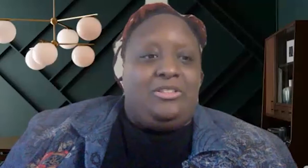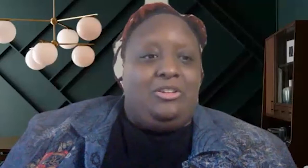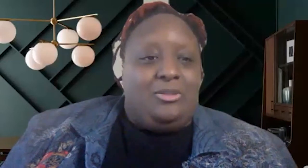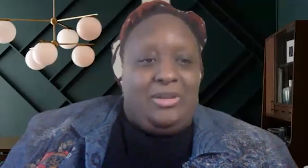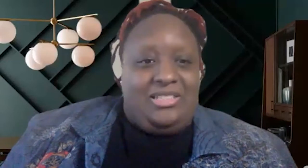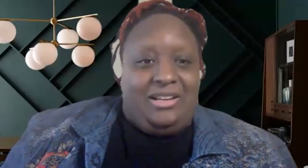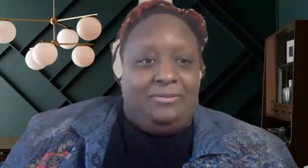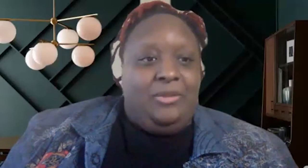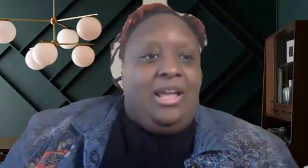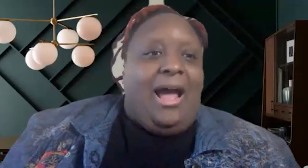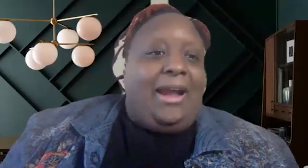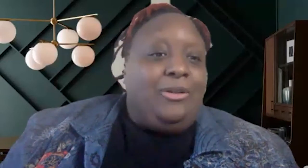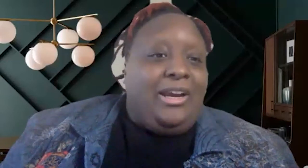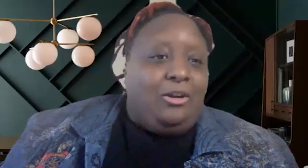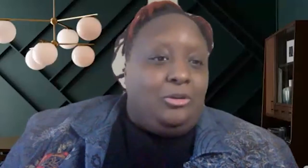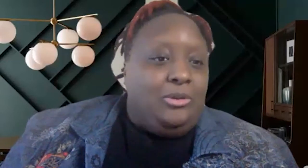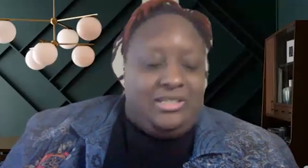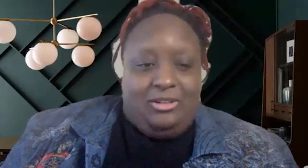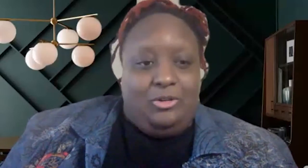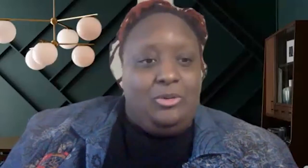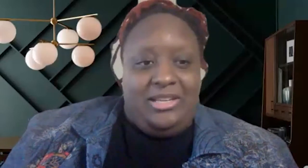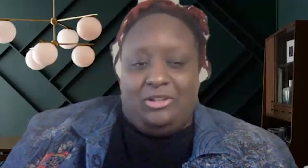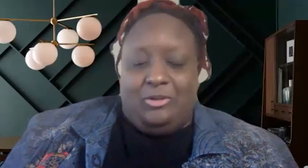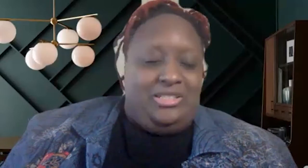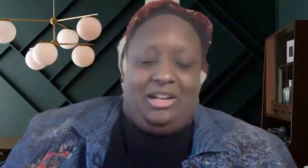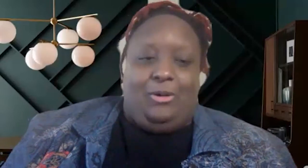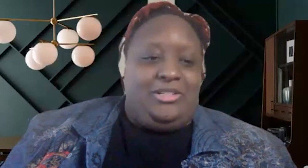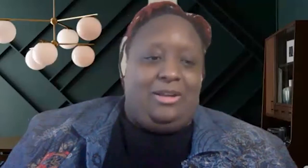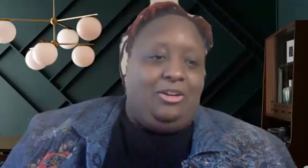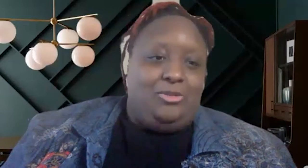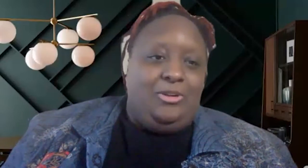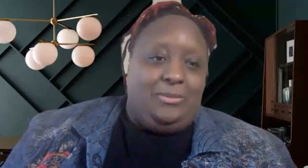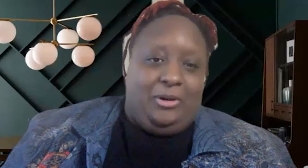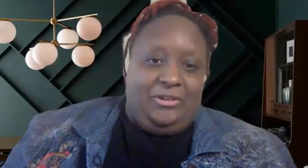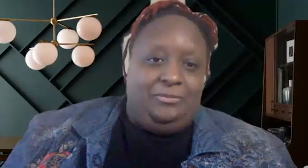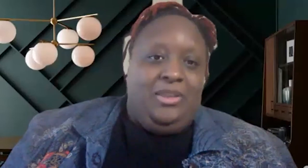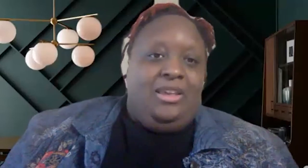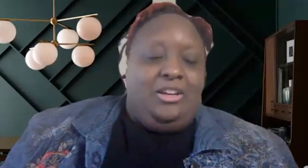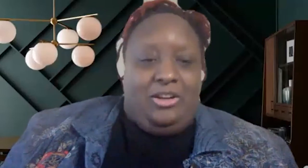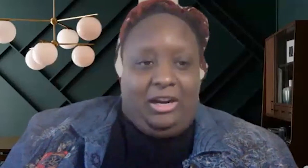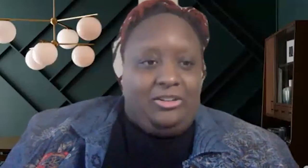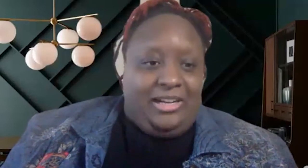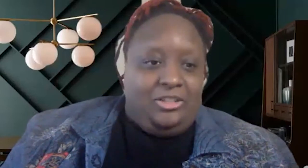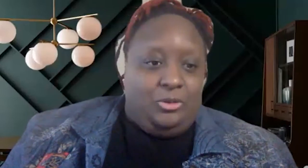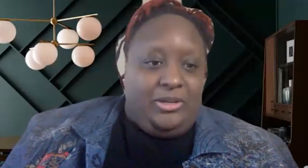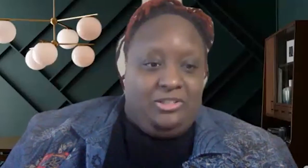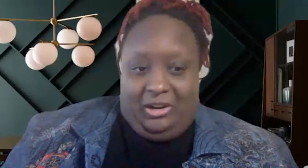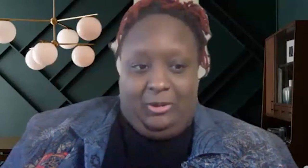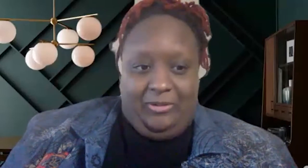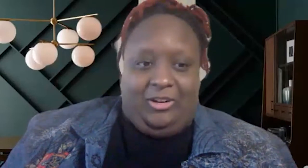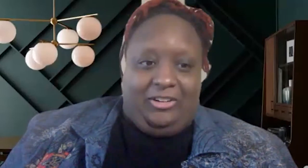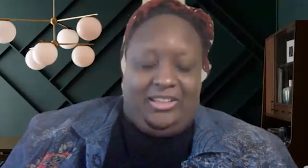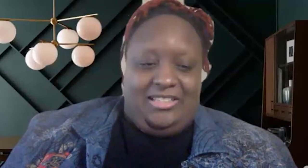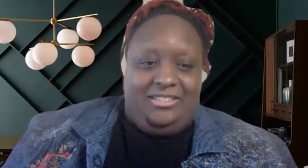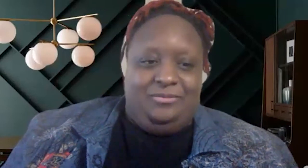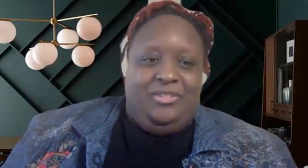mother looked at me and said, I don't care who is or who is not going to that girl's birthday party. You're not her second choice. You're not